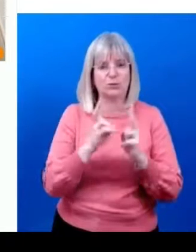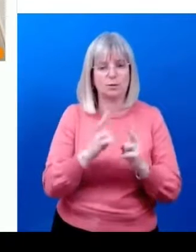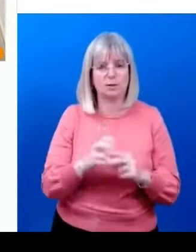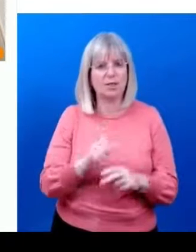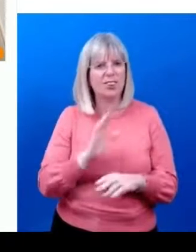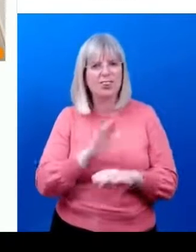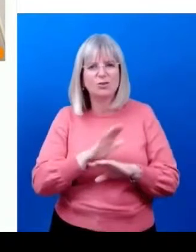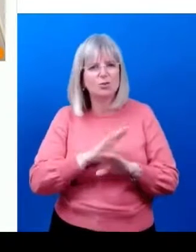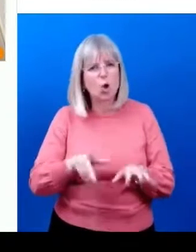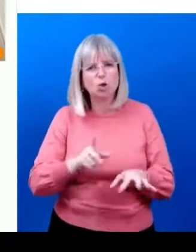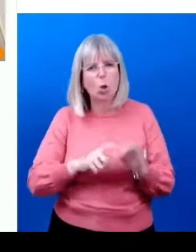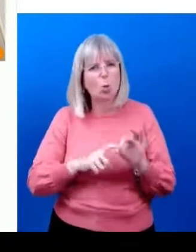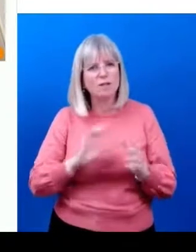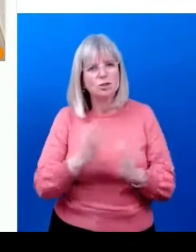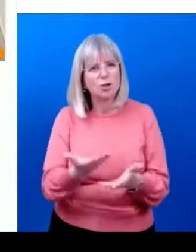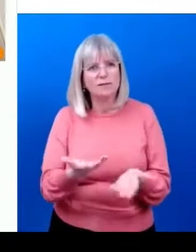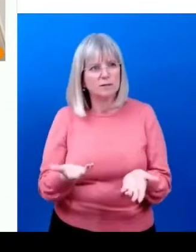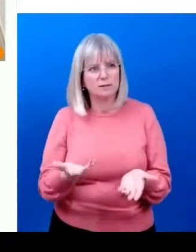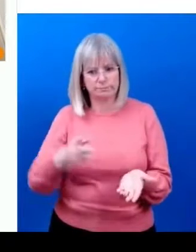first language. And